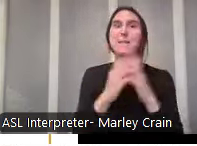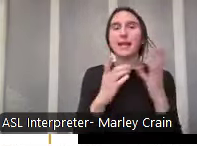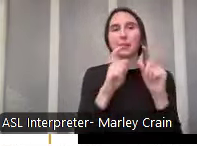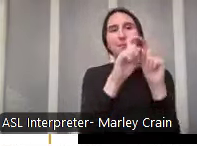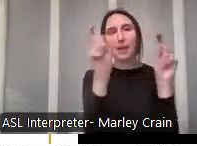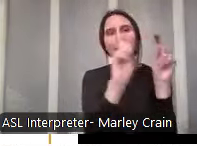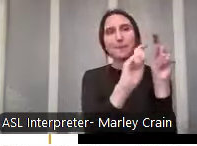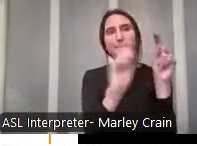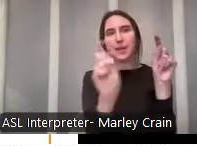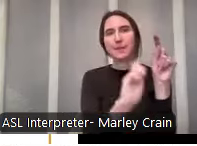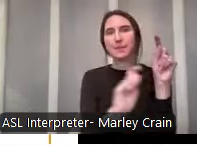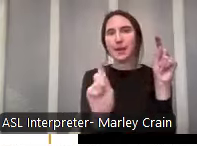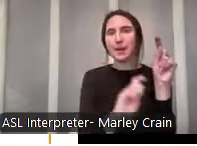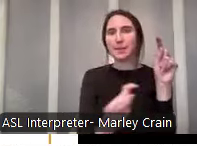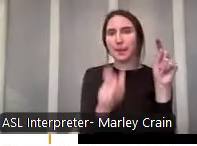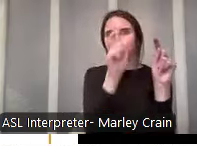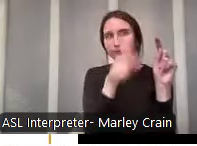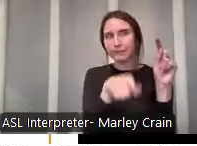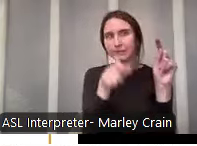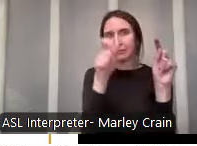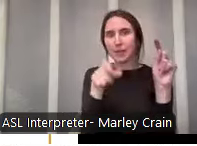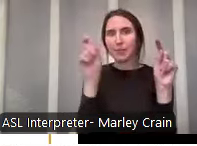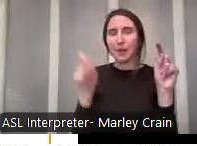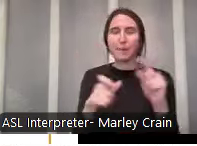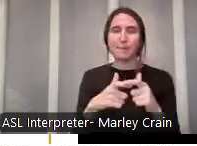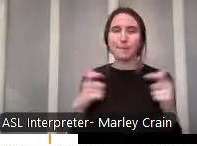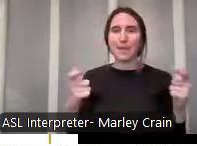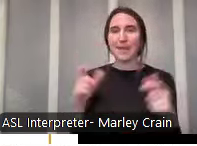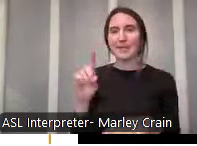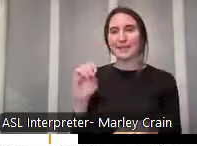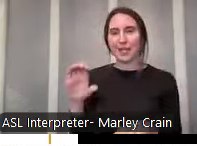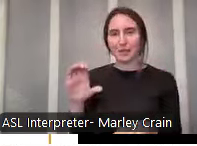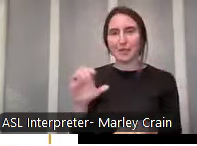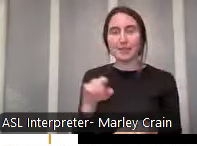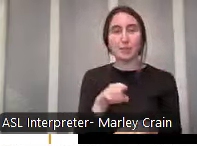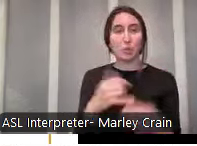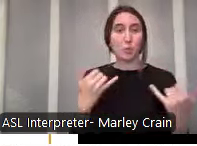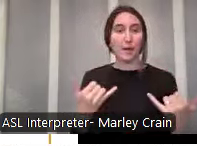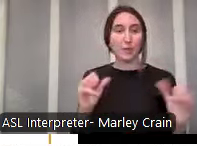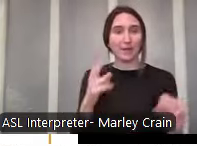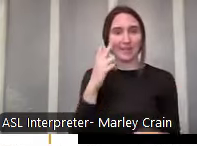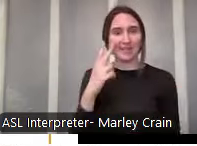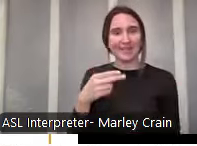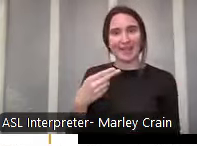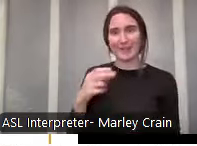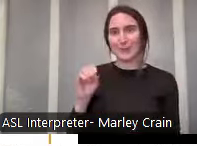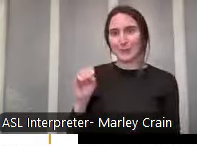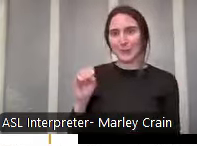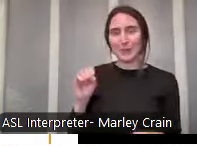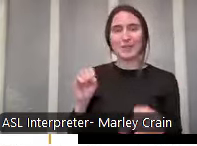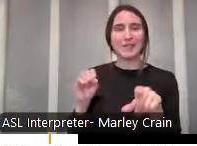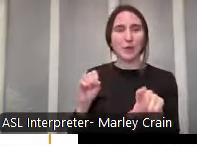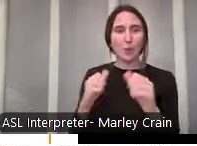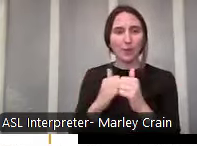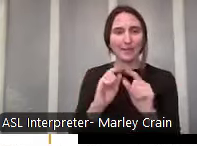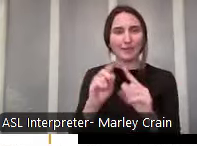this is a high school that has a number of ICTs. They have English in 9th, 10th, 11th, and 12th grade. I can't tell